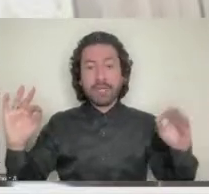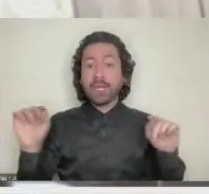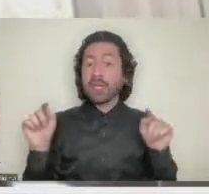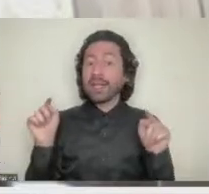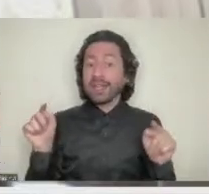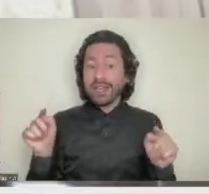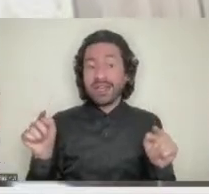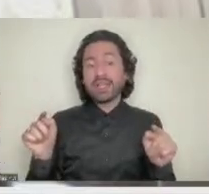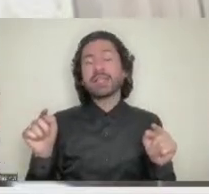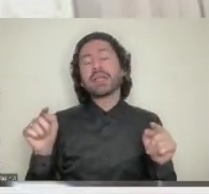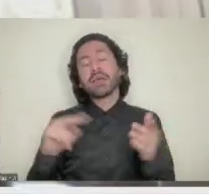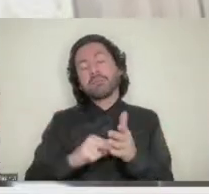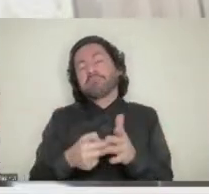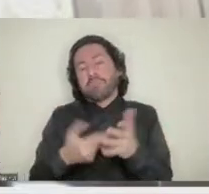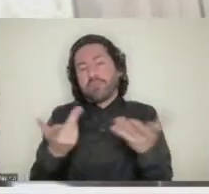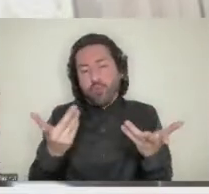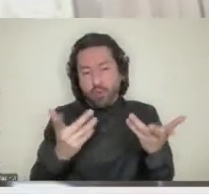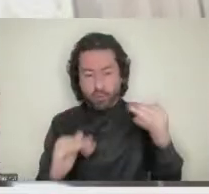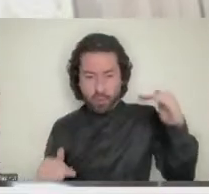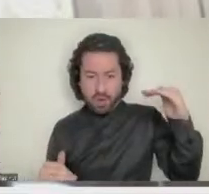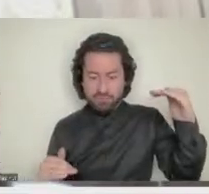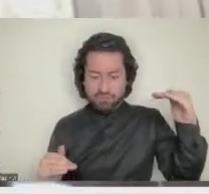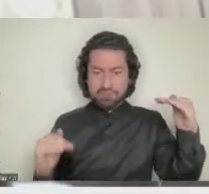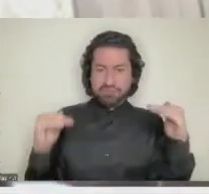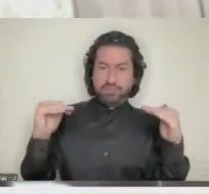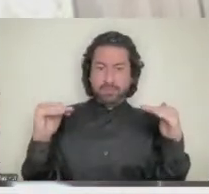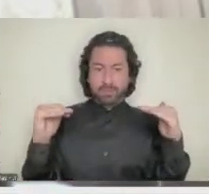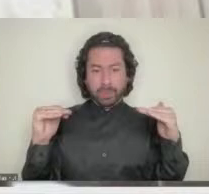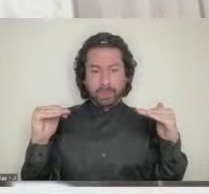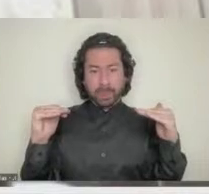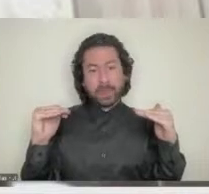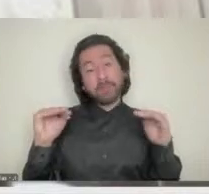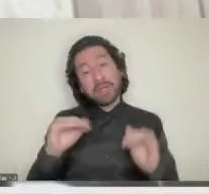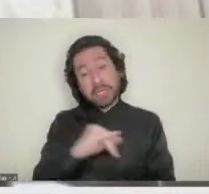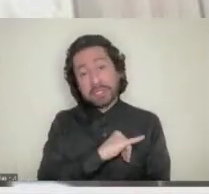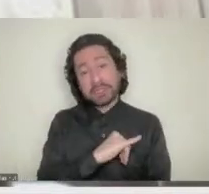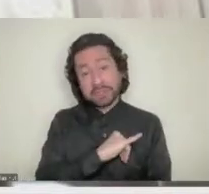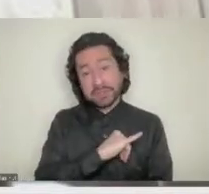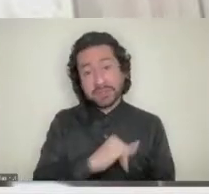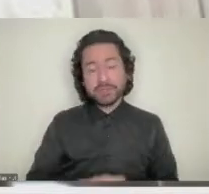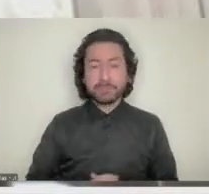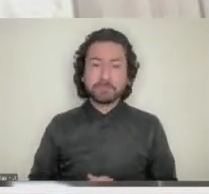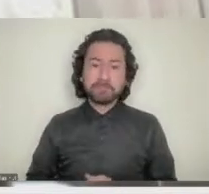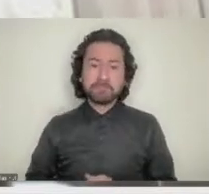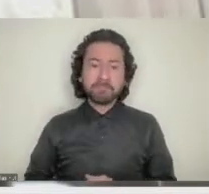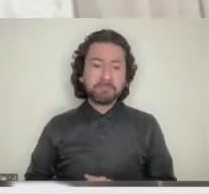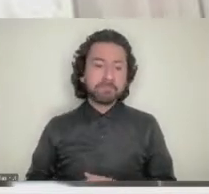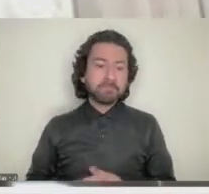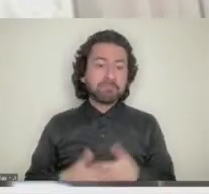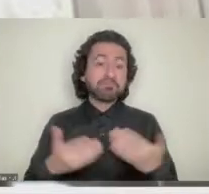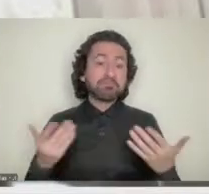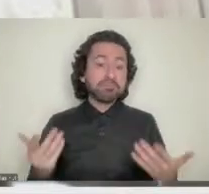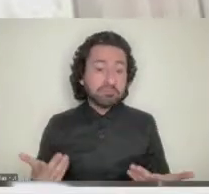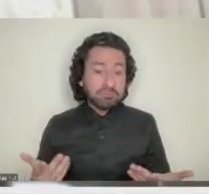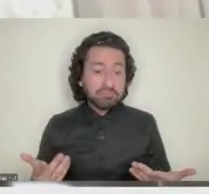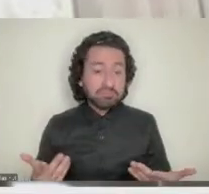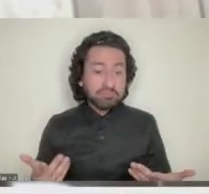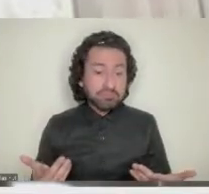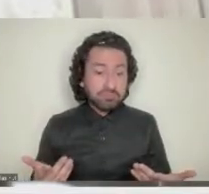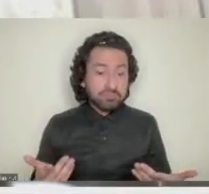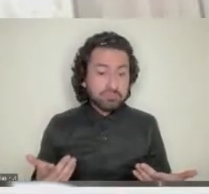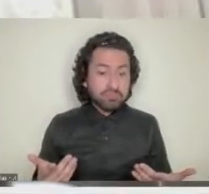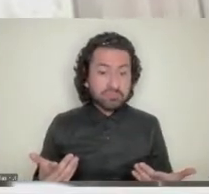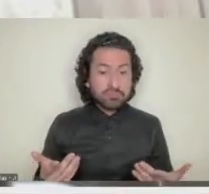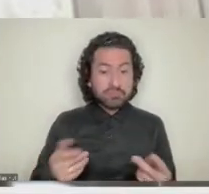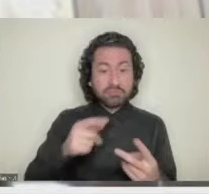are the risk of reduction of these distances. That is important between the gaps,